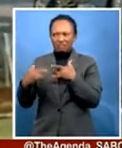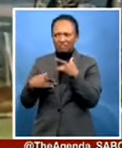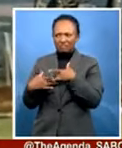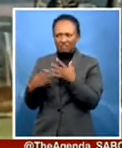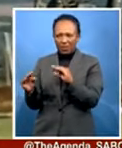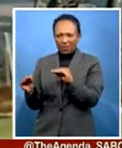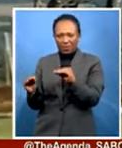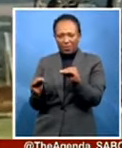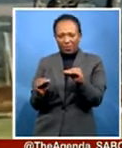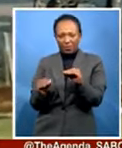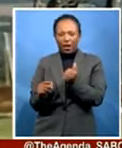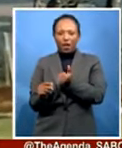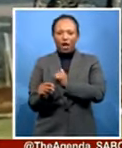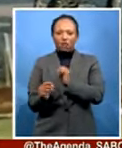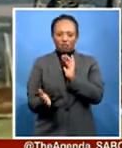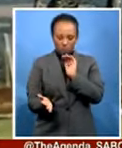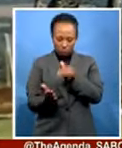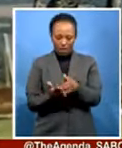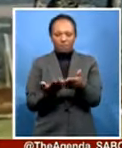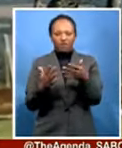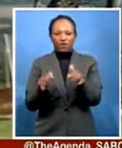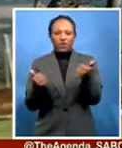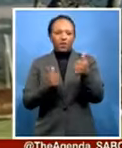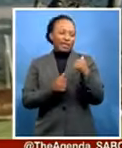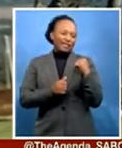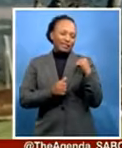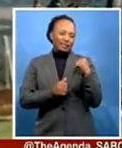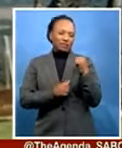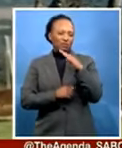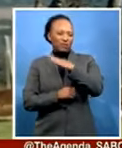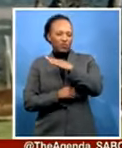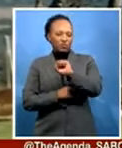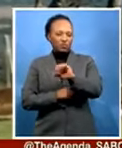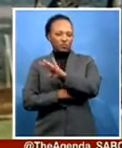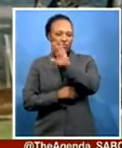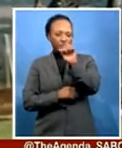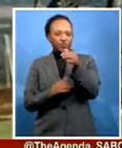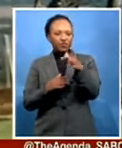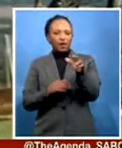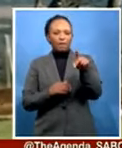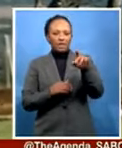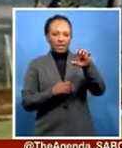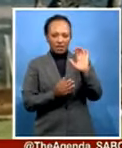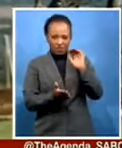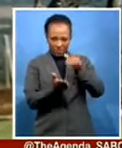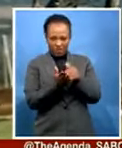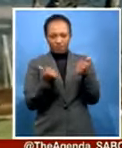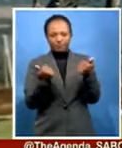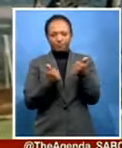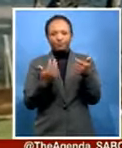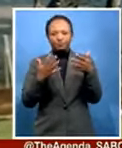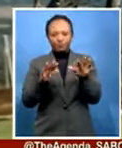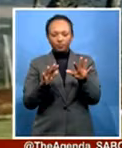Africa at 4 o'clock yesterday afternoon, and someone was a flight down to PE, and then the farm owner and my colleague flew to PE